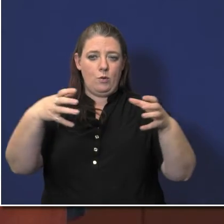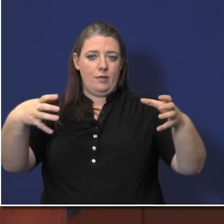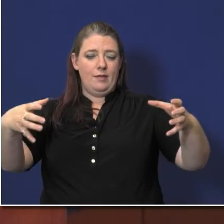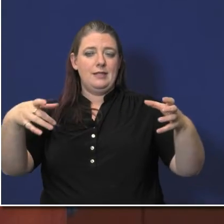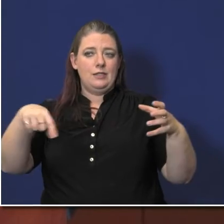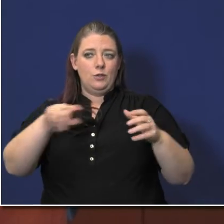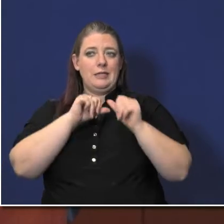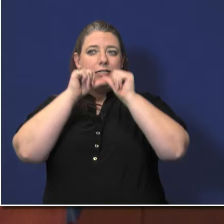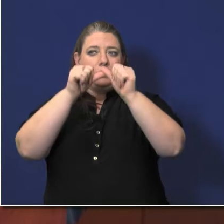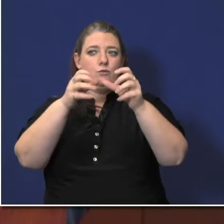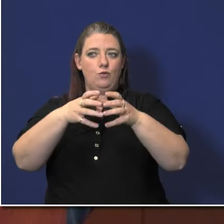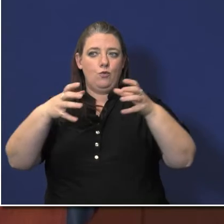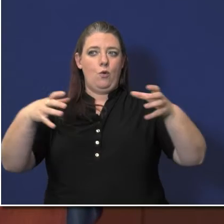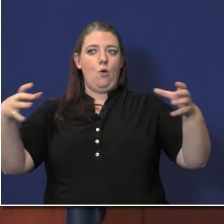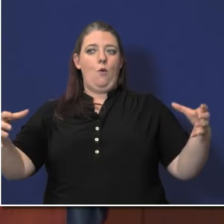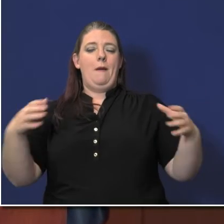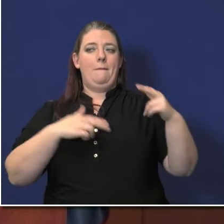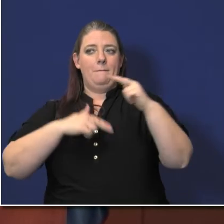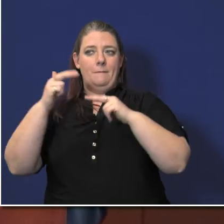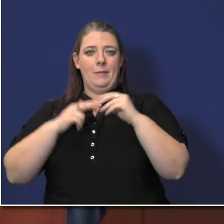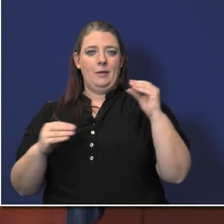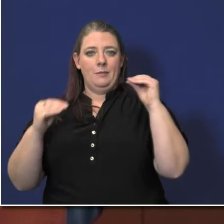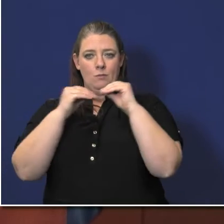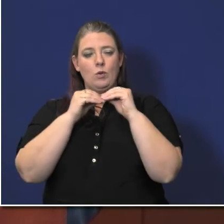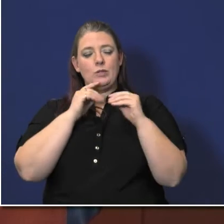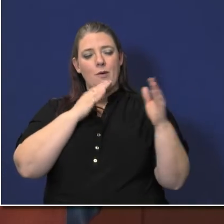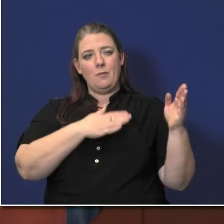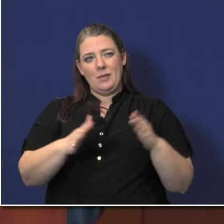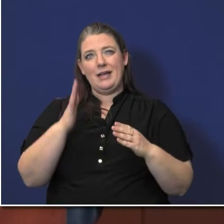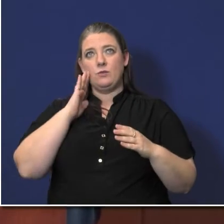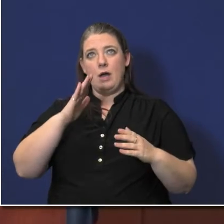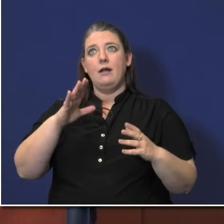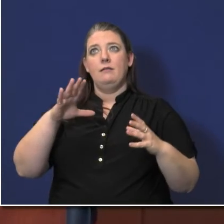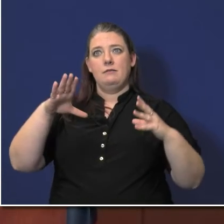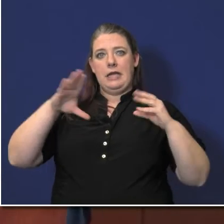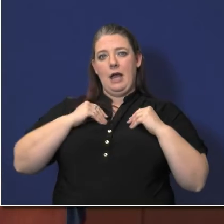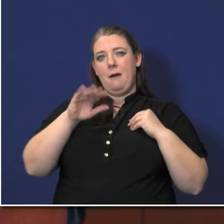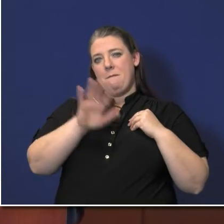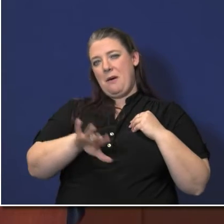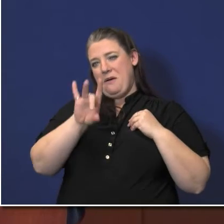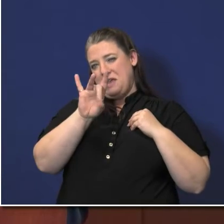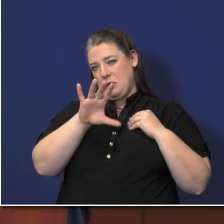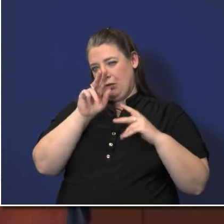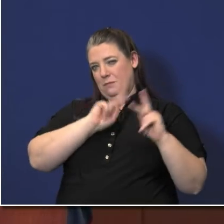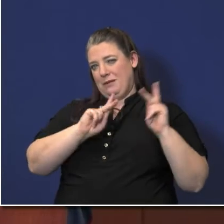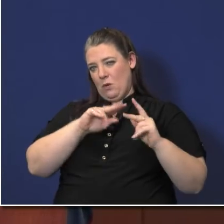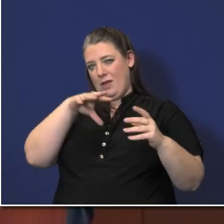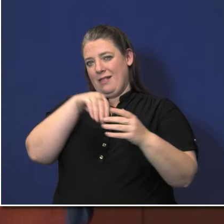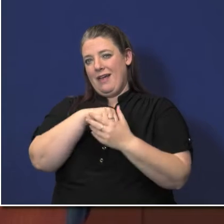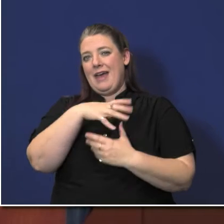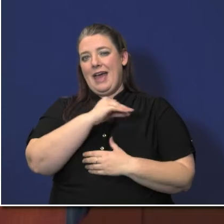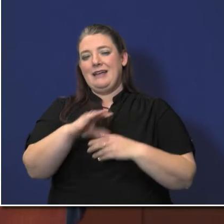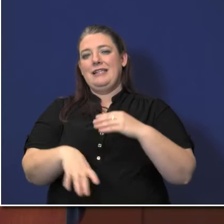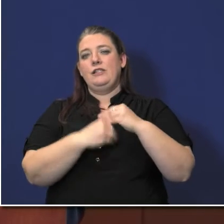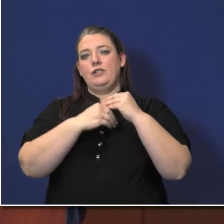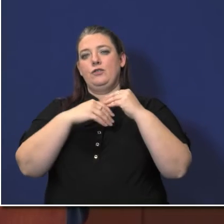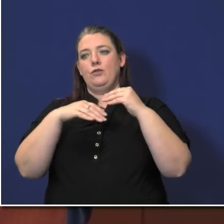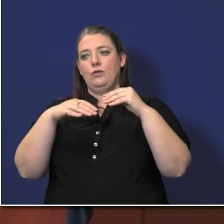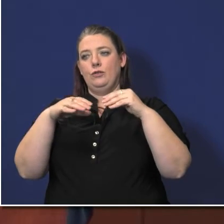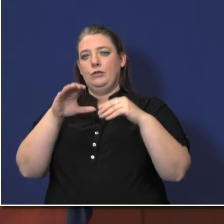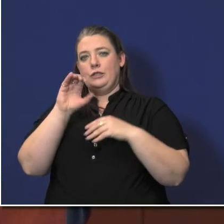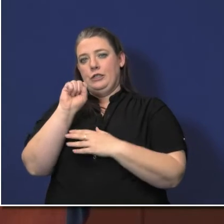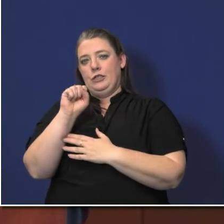so the plans that you're looking at accommodate about 800 people and have the additional shell space. So we have